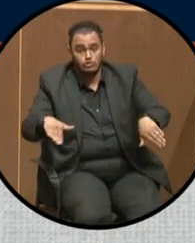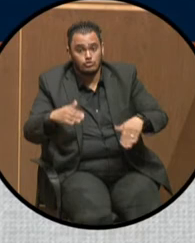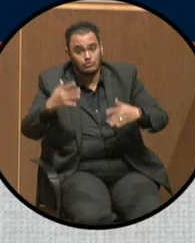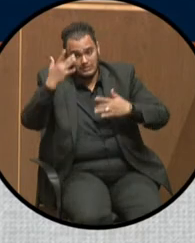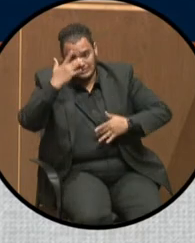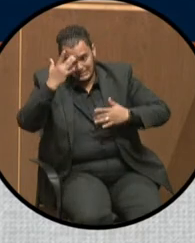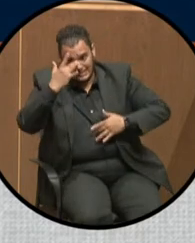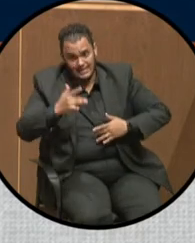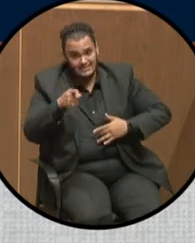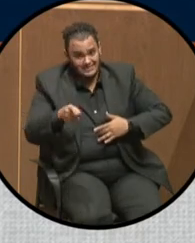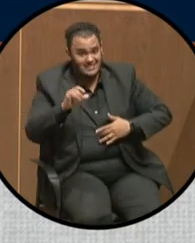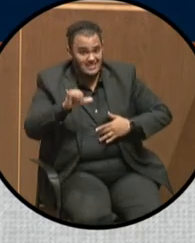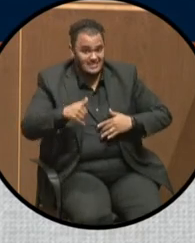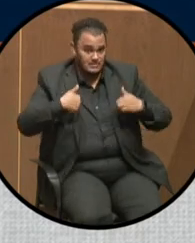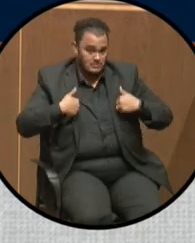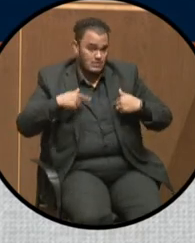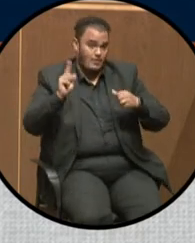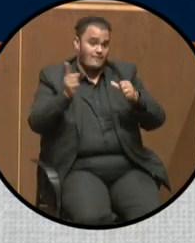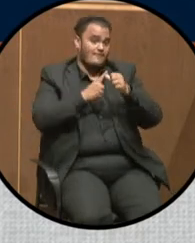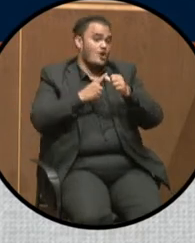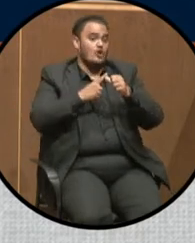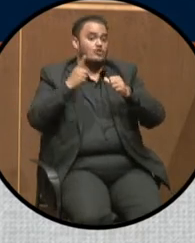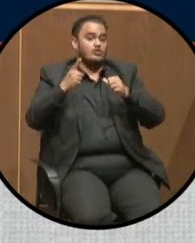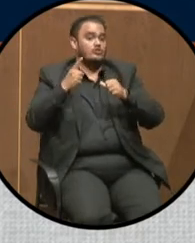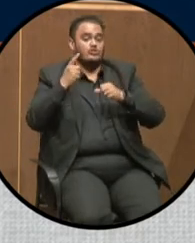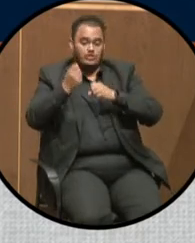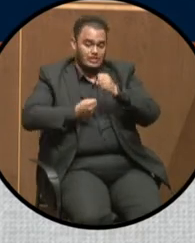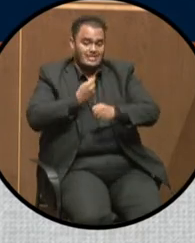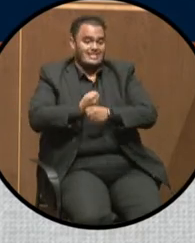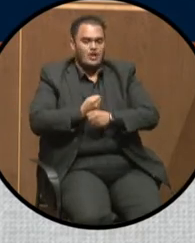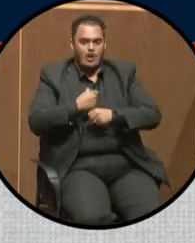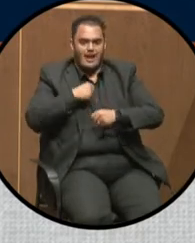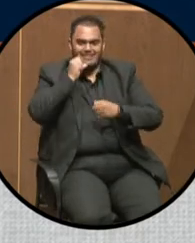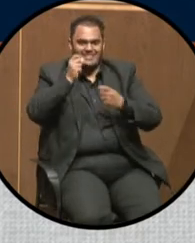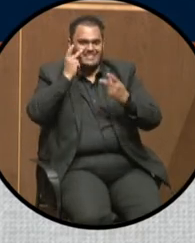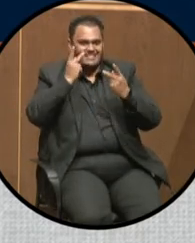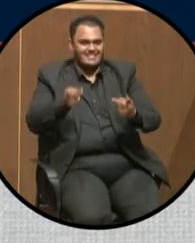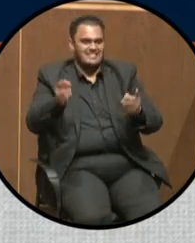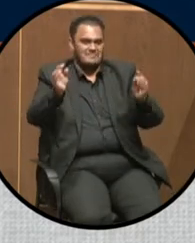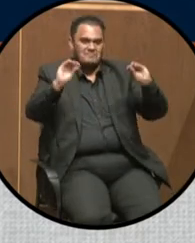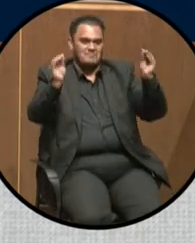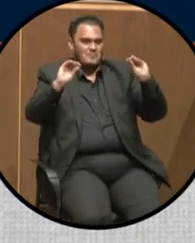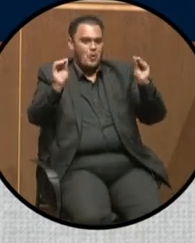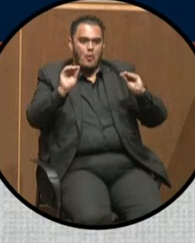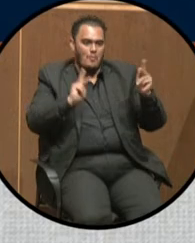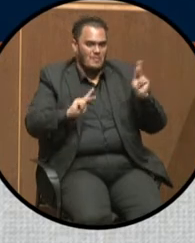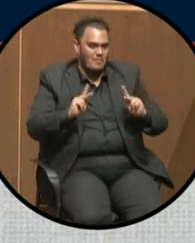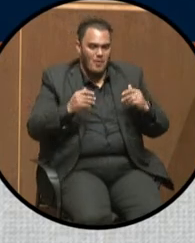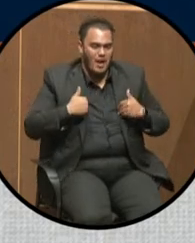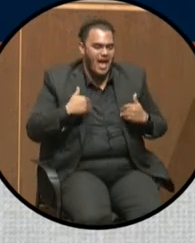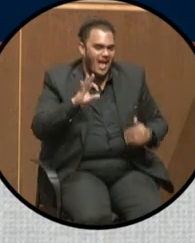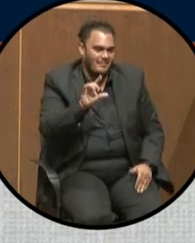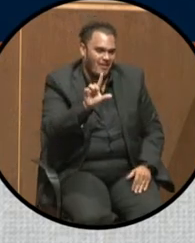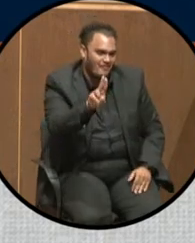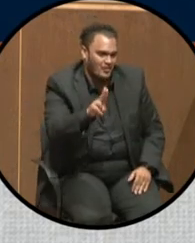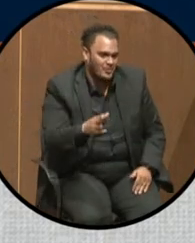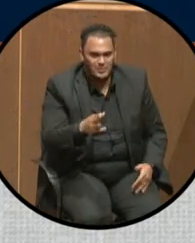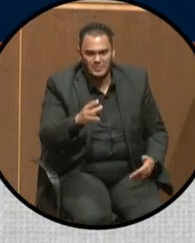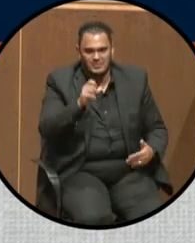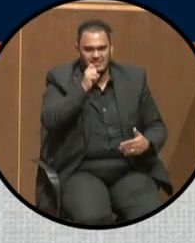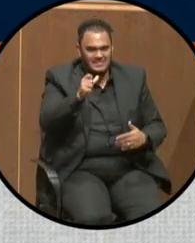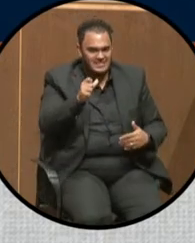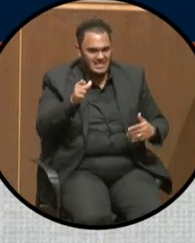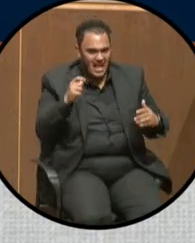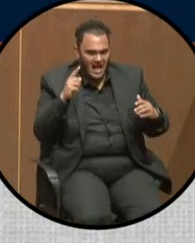my first season in my 8 years of practice in the ER not seeing a single case of influenza. It's not a conspiracy. The masks are